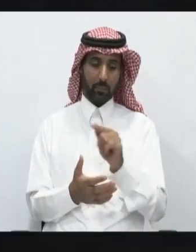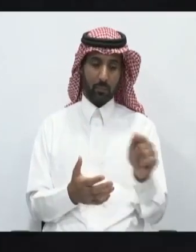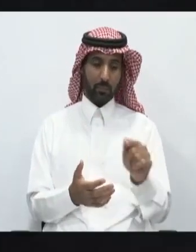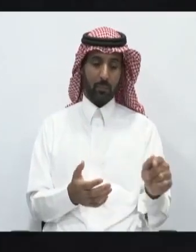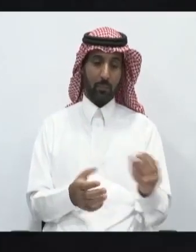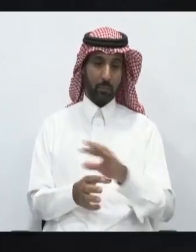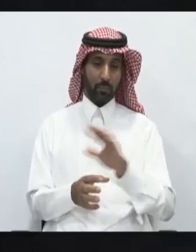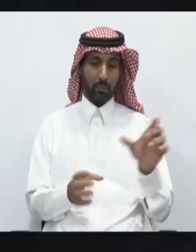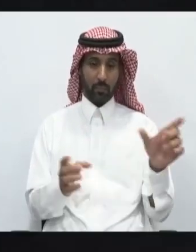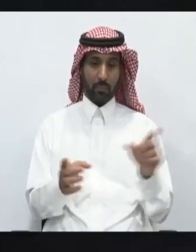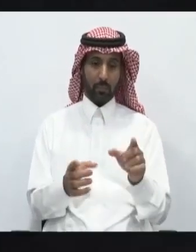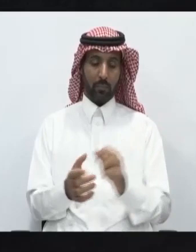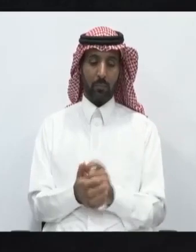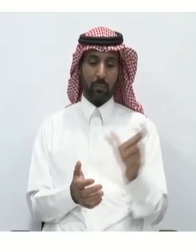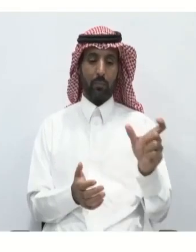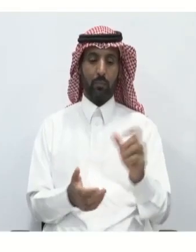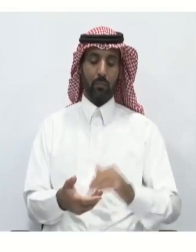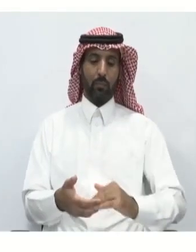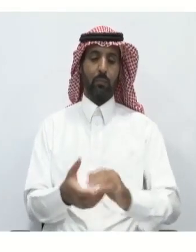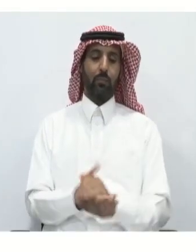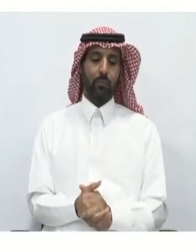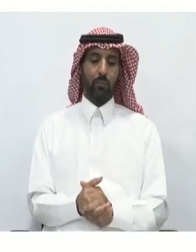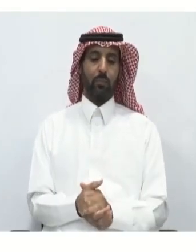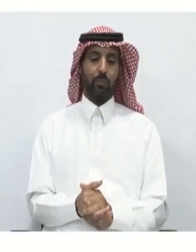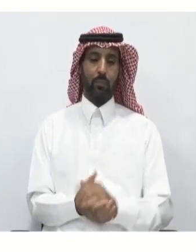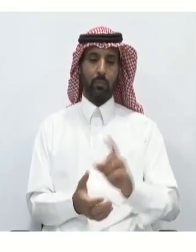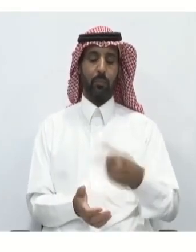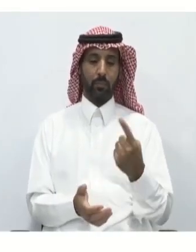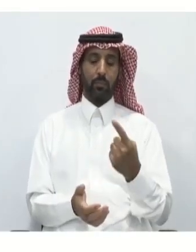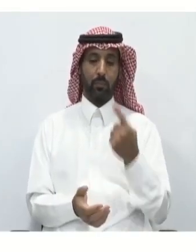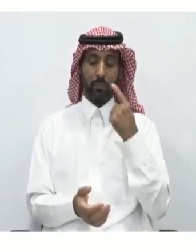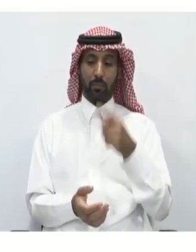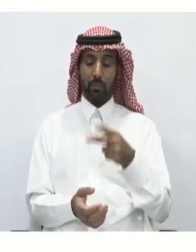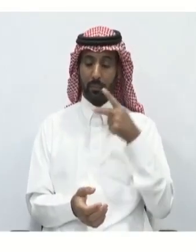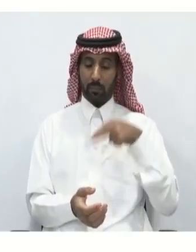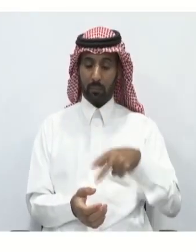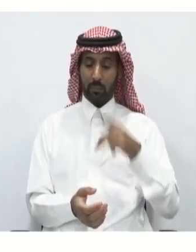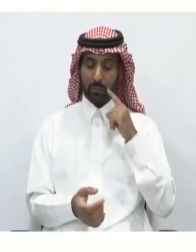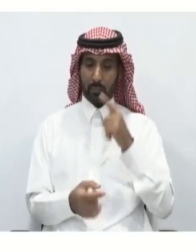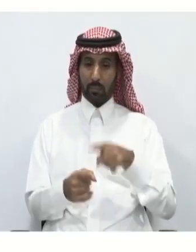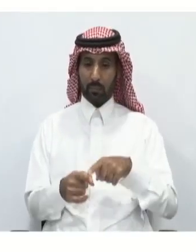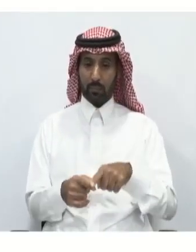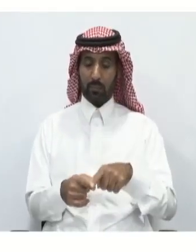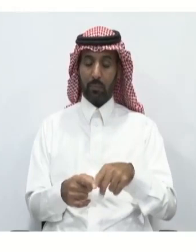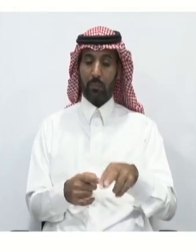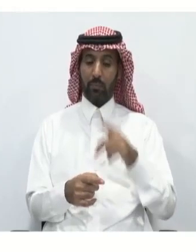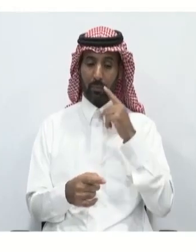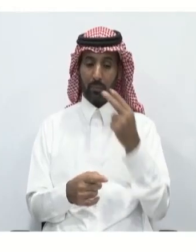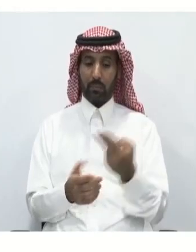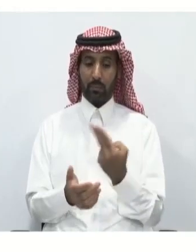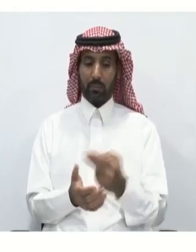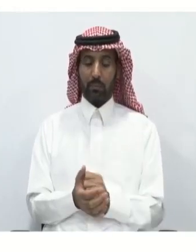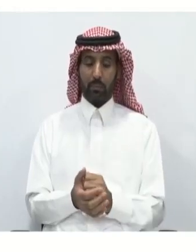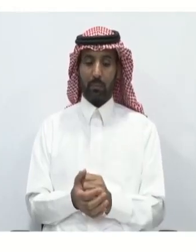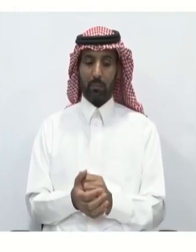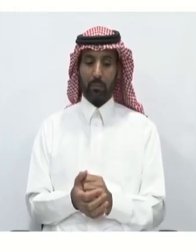the clues or the words that helped us. The first one to friend@megagold.com. Subject, our trip. Let's